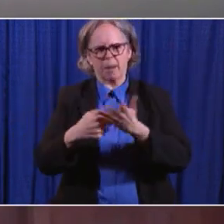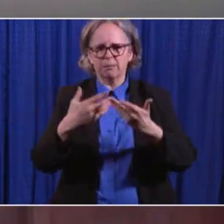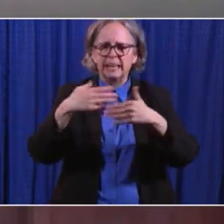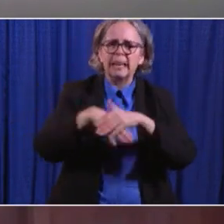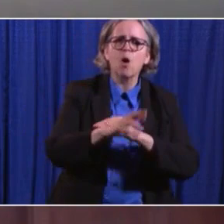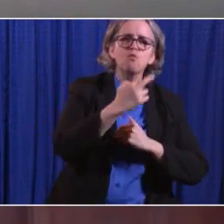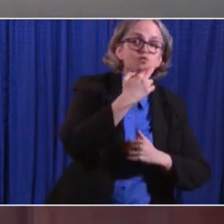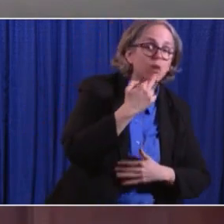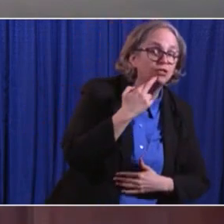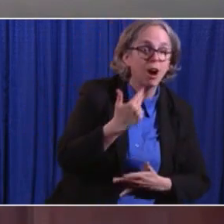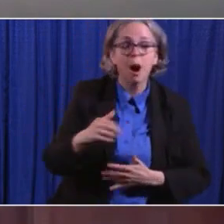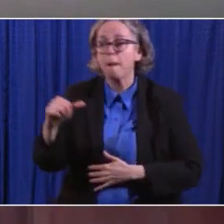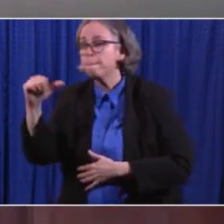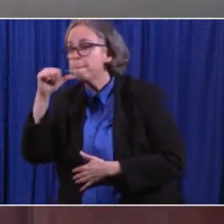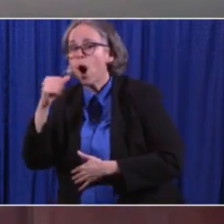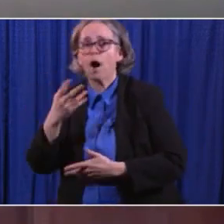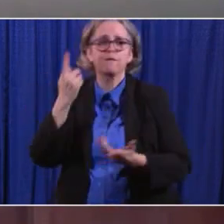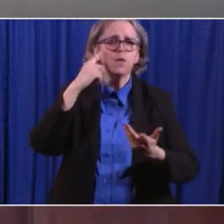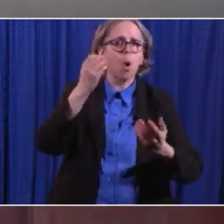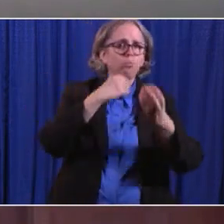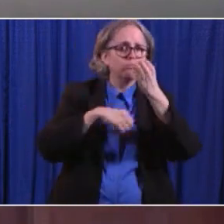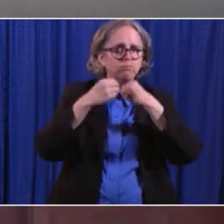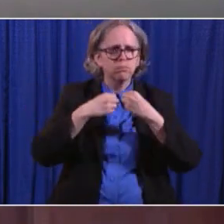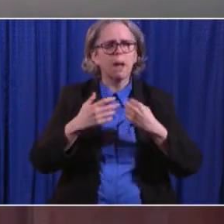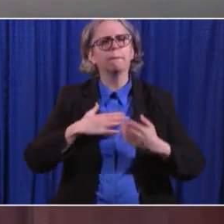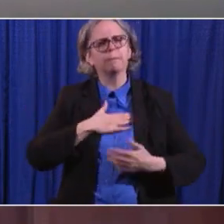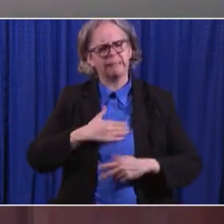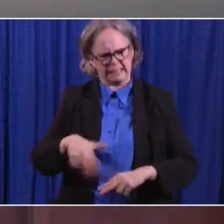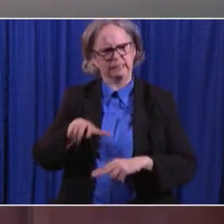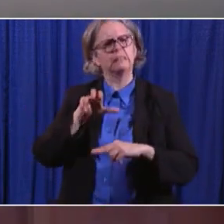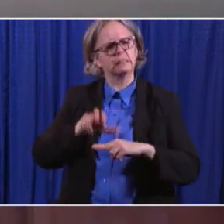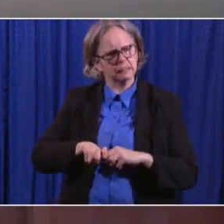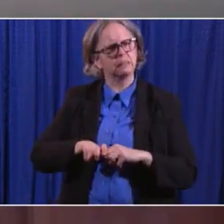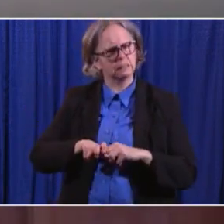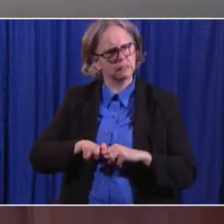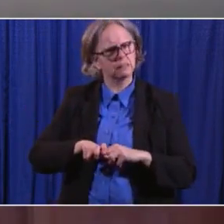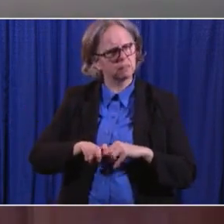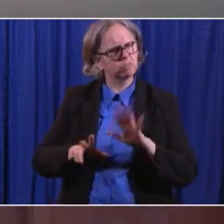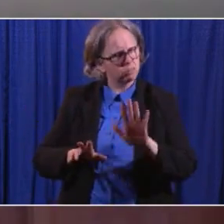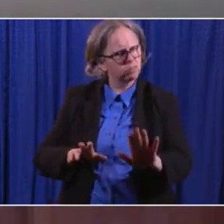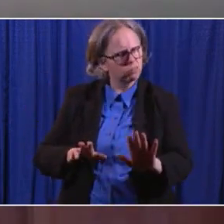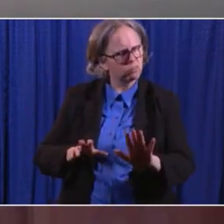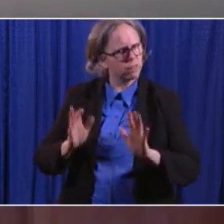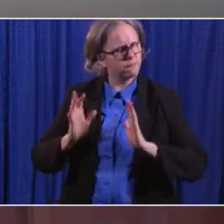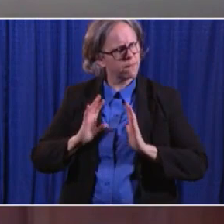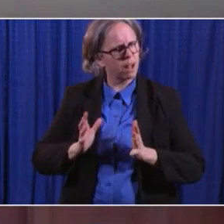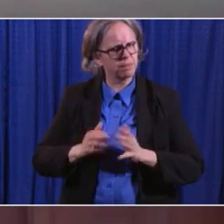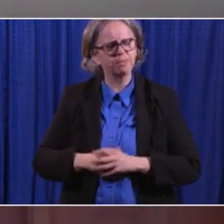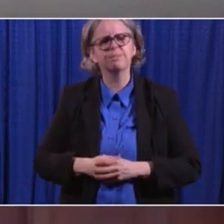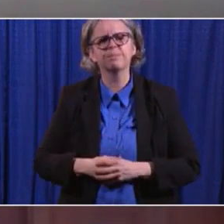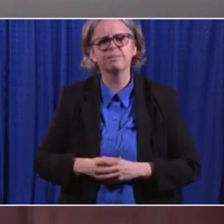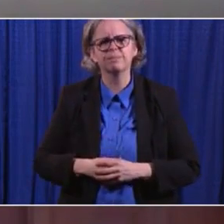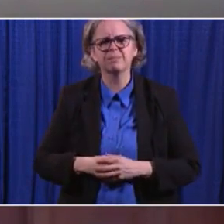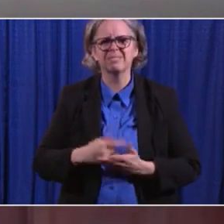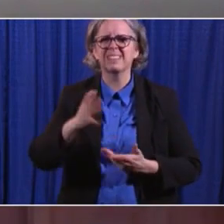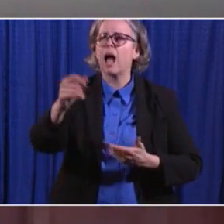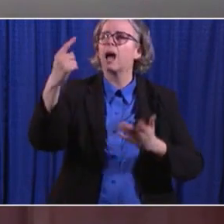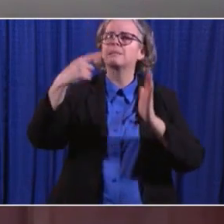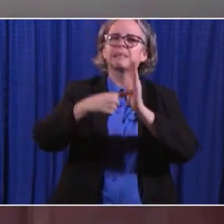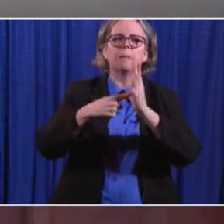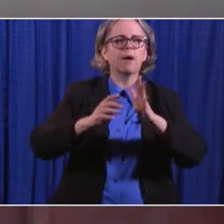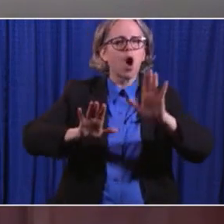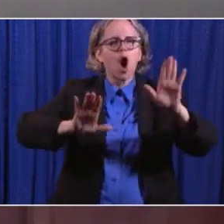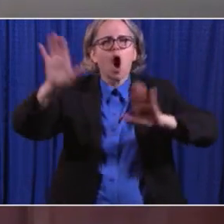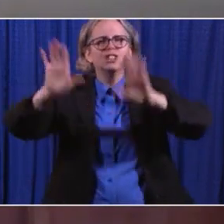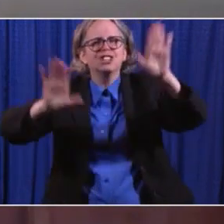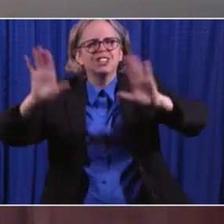facility. Information about exhibitions, competitions, auctions, and signage will also be included in the new order, and that'll